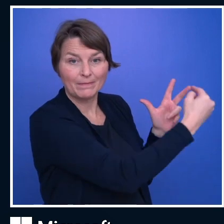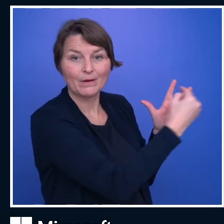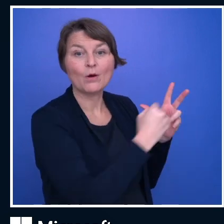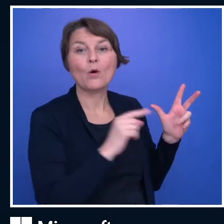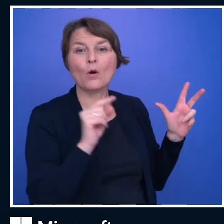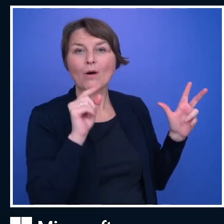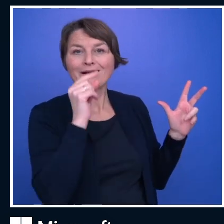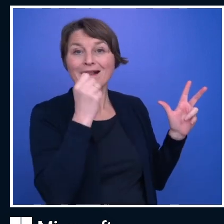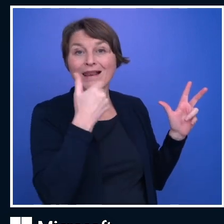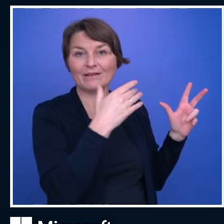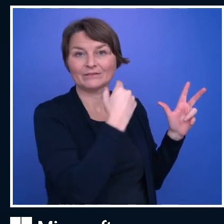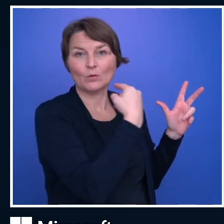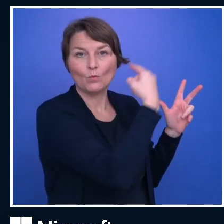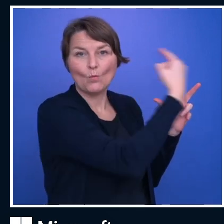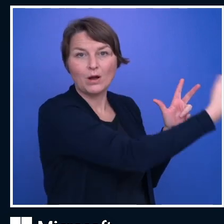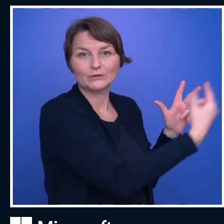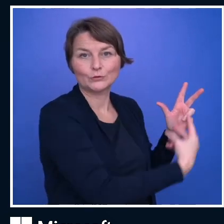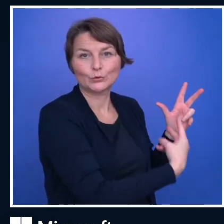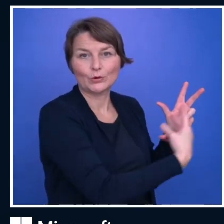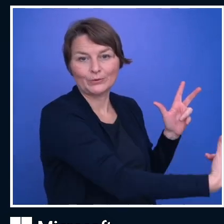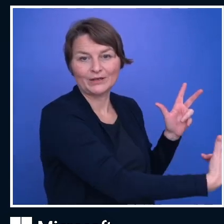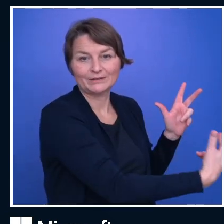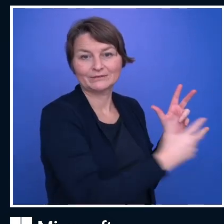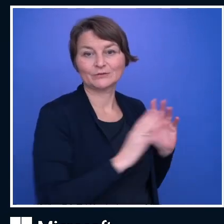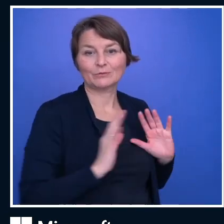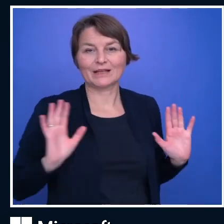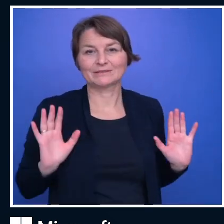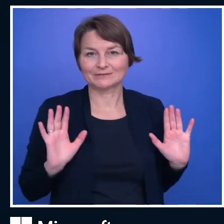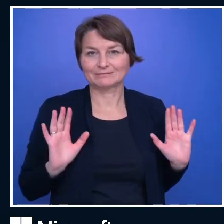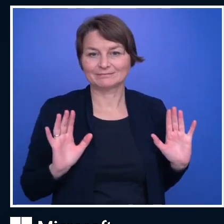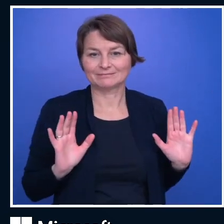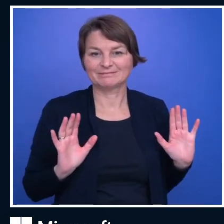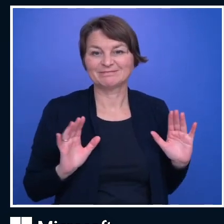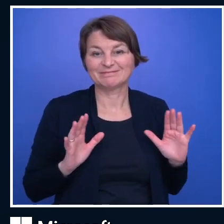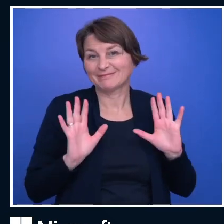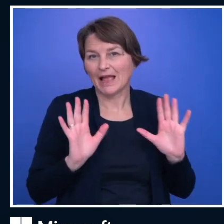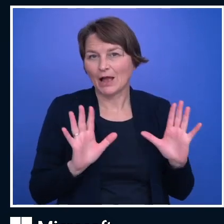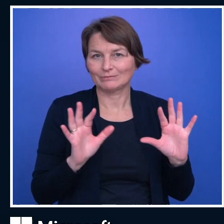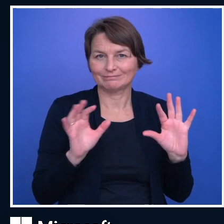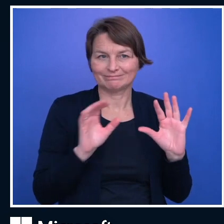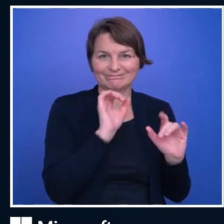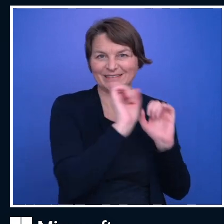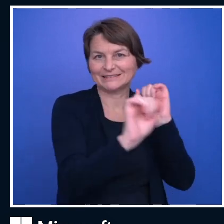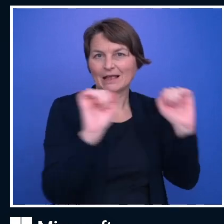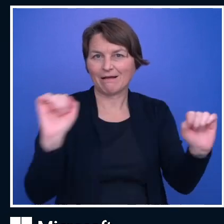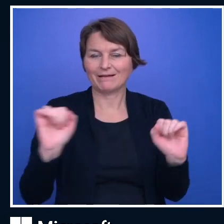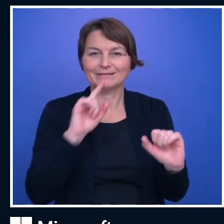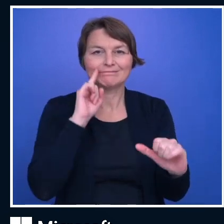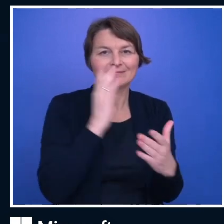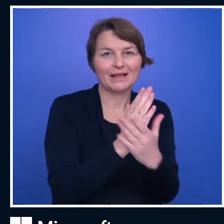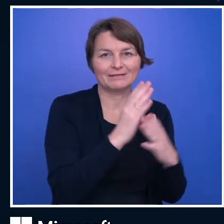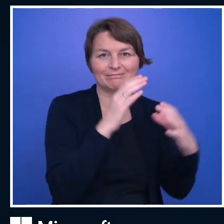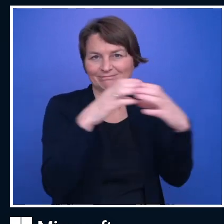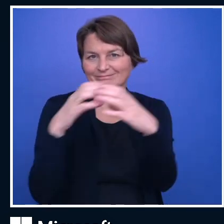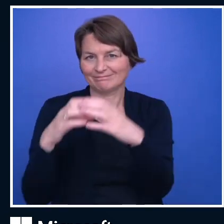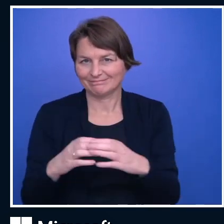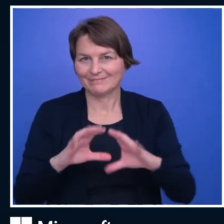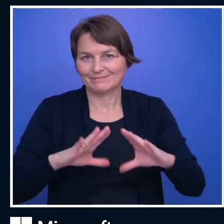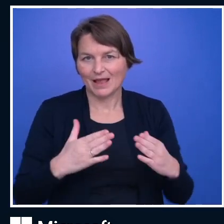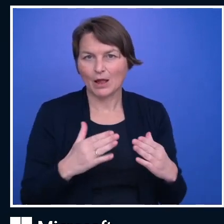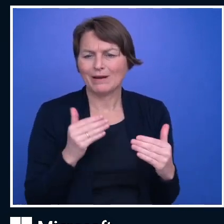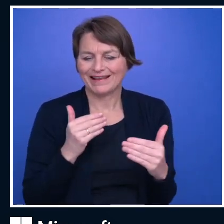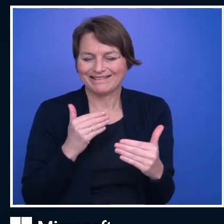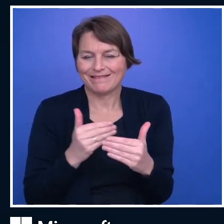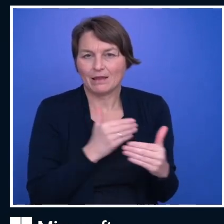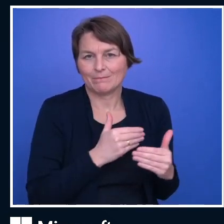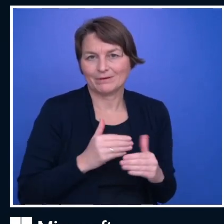into omega 1. So that's how x epsilon is classified. This is how the K-nearest neighbors algorithm works.